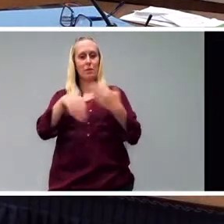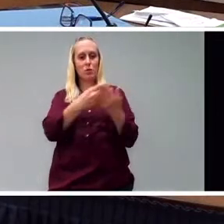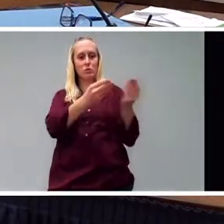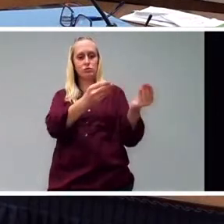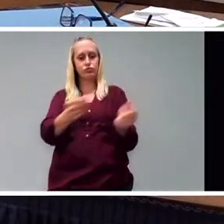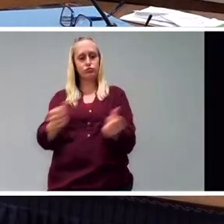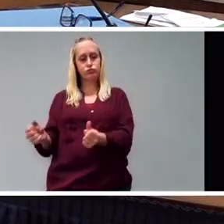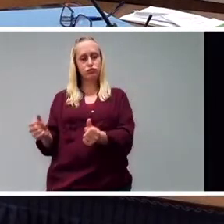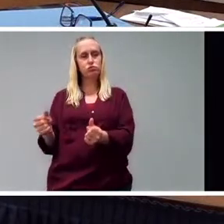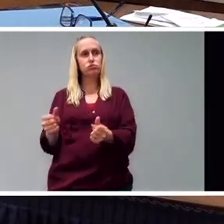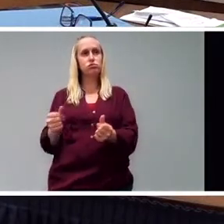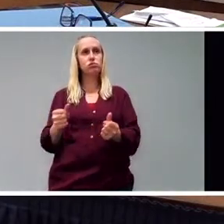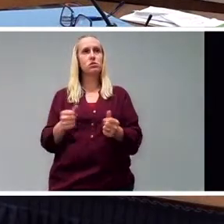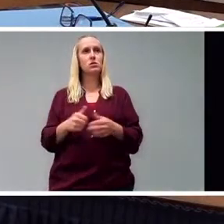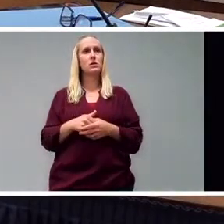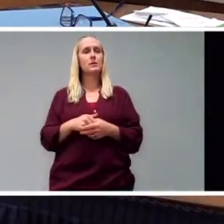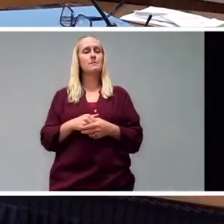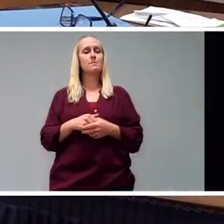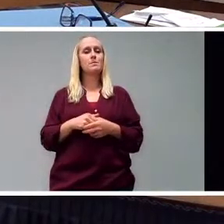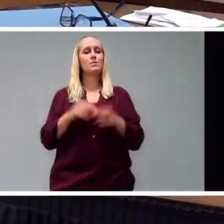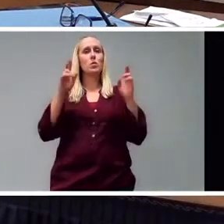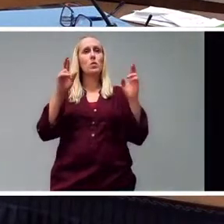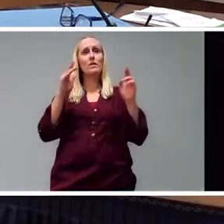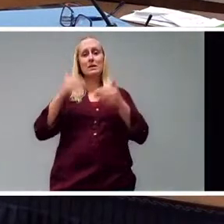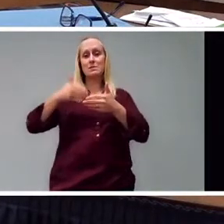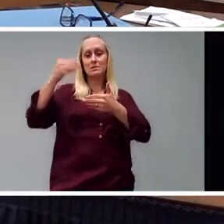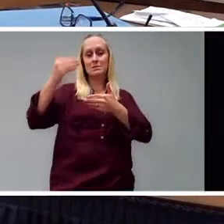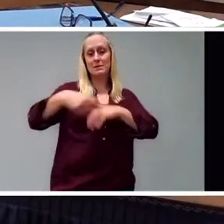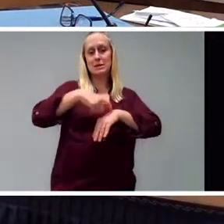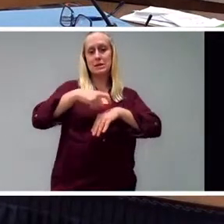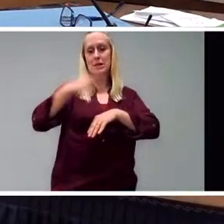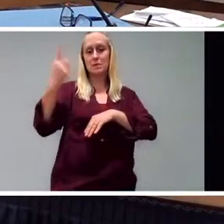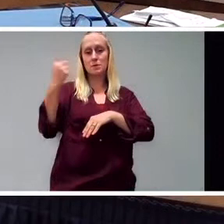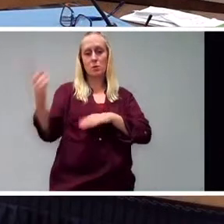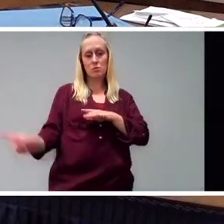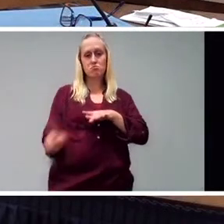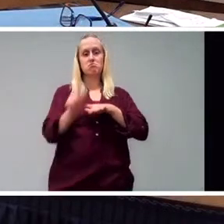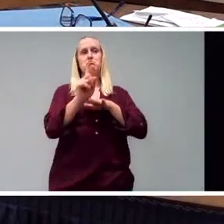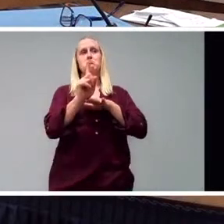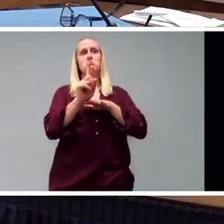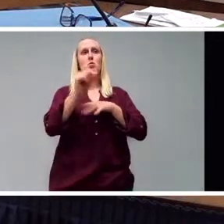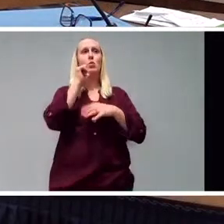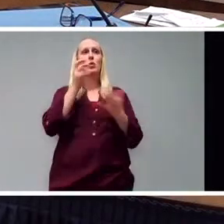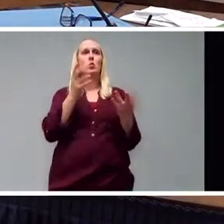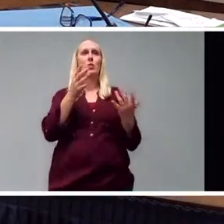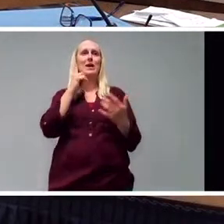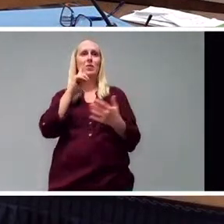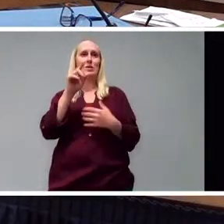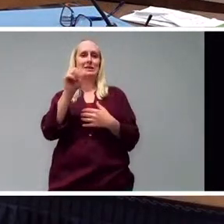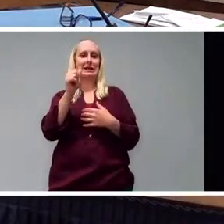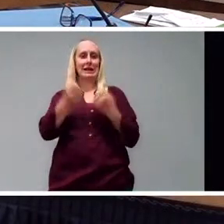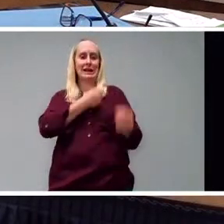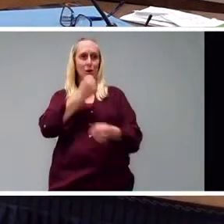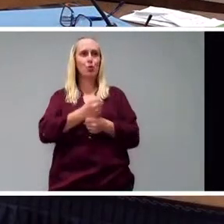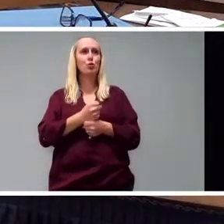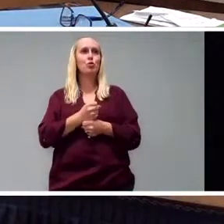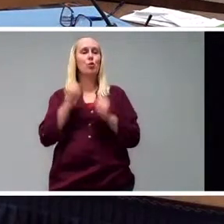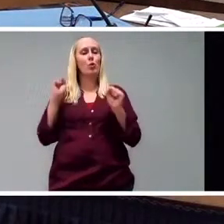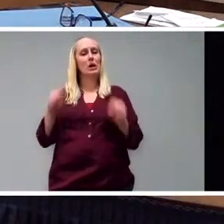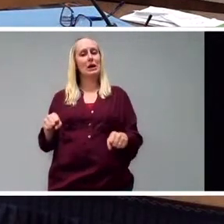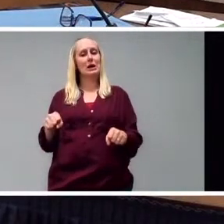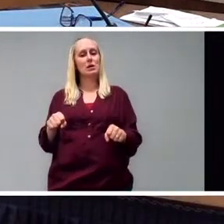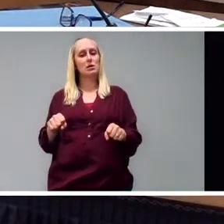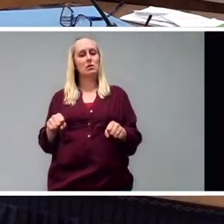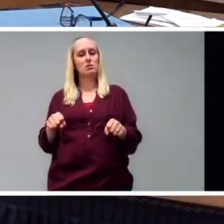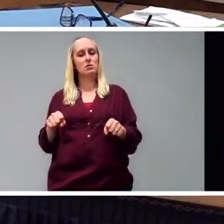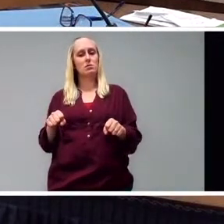And hopefully, the next time somebody else comes up, we don't wait 10 years. And we can just make sure, okay, this is what we